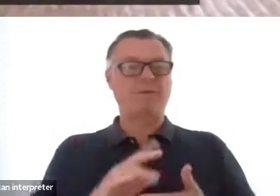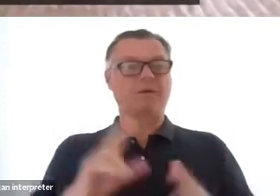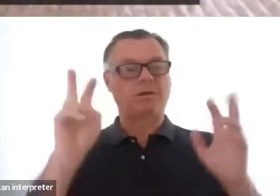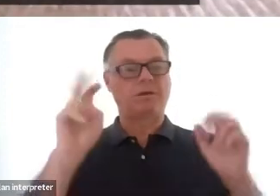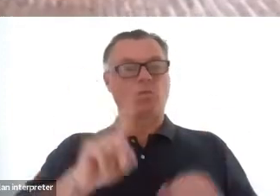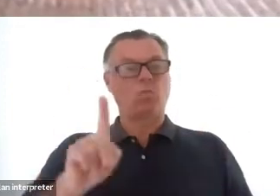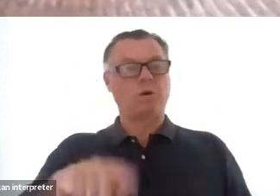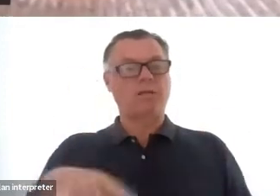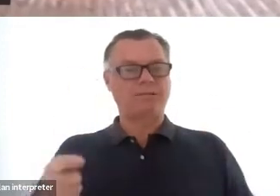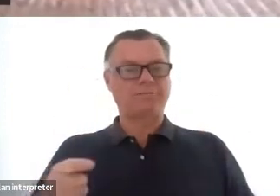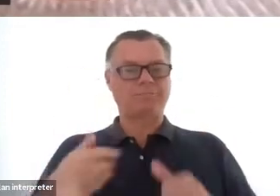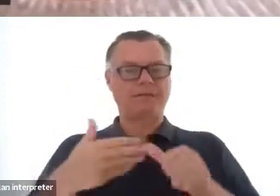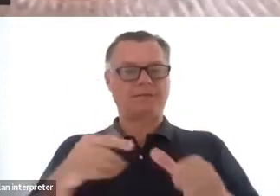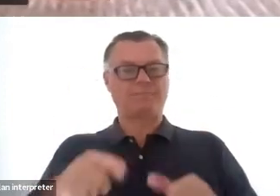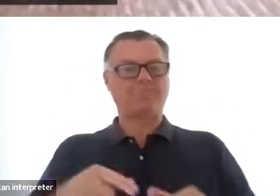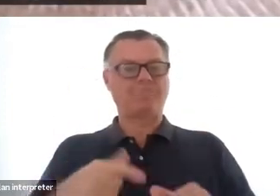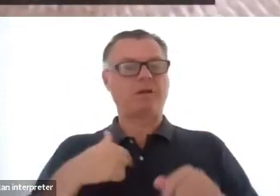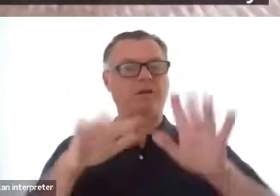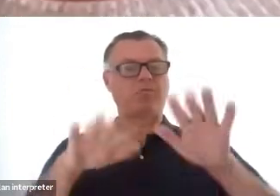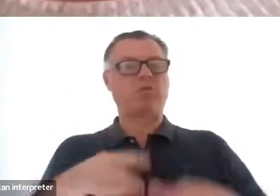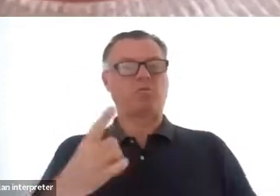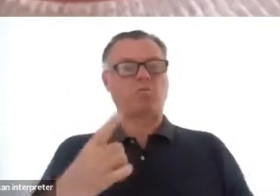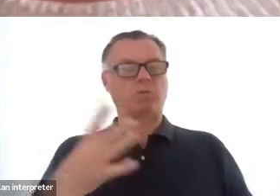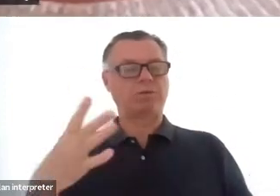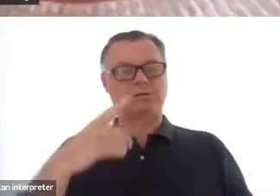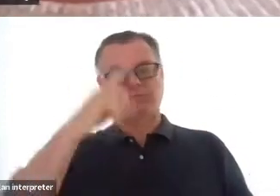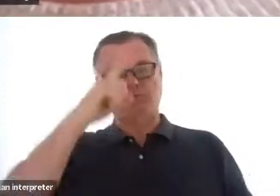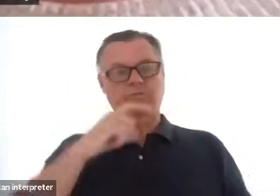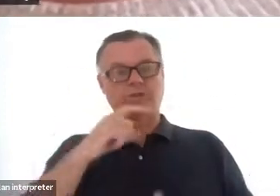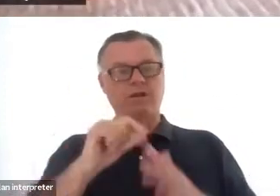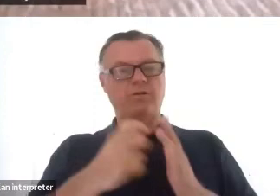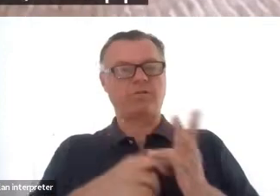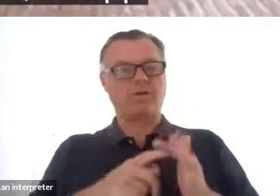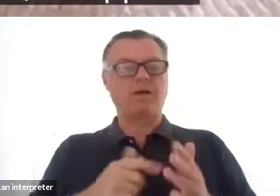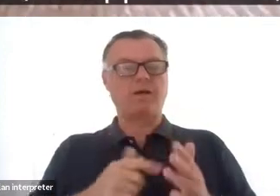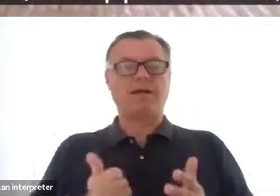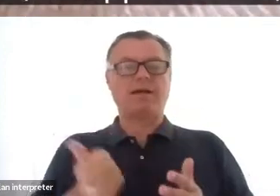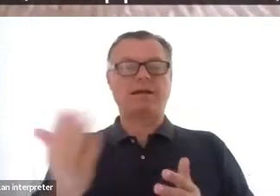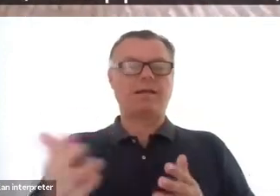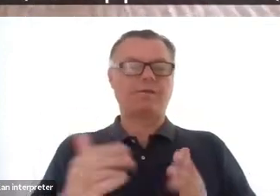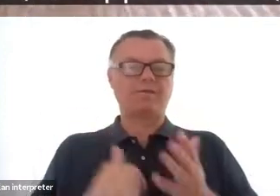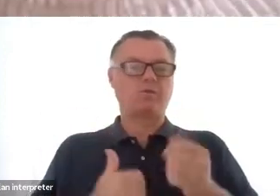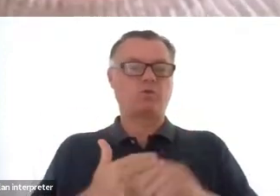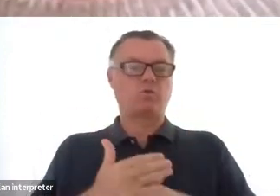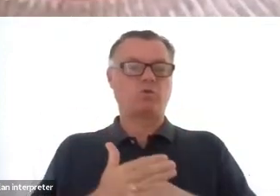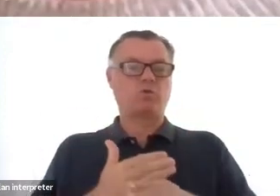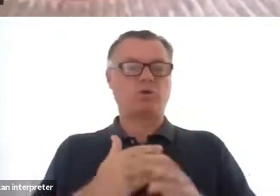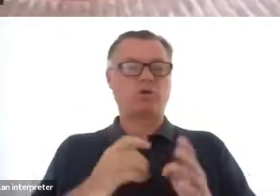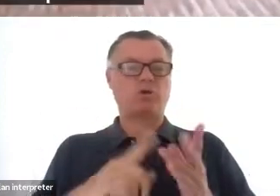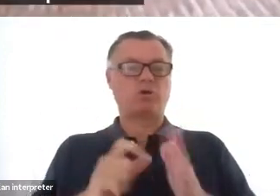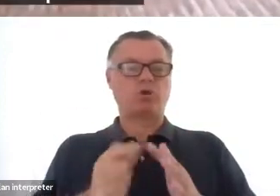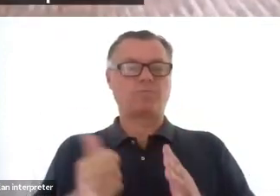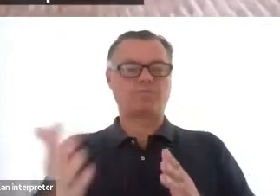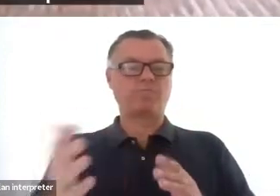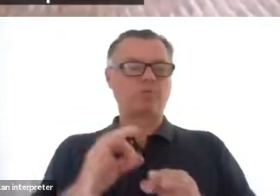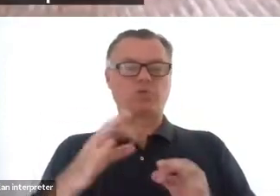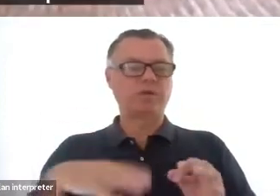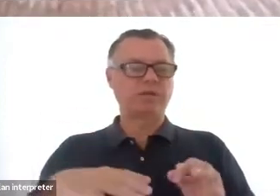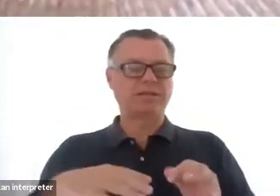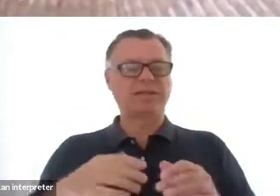answer. I write the profile, I share it with my workers via a code, no app for them. No clinical care plan